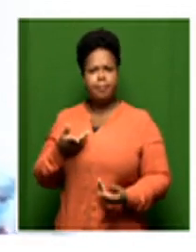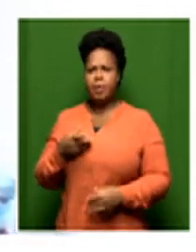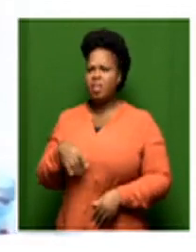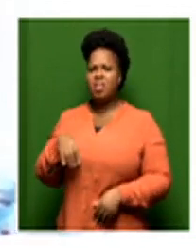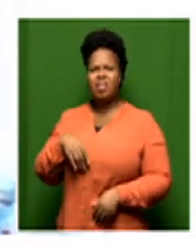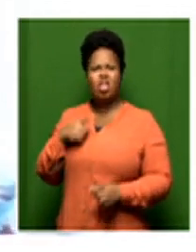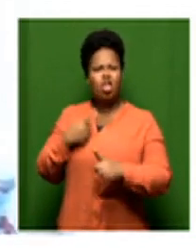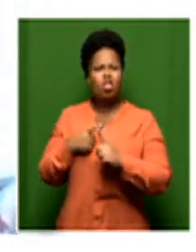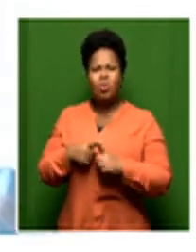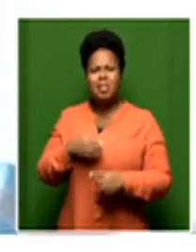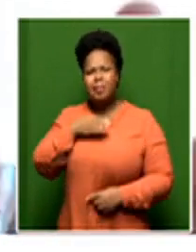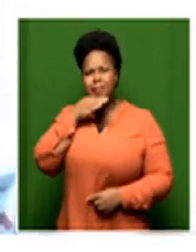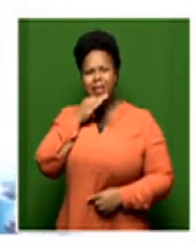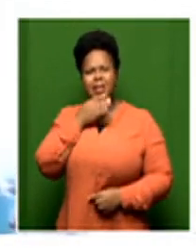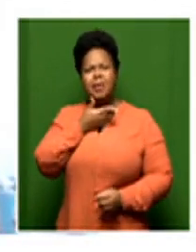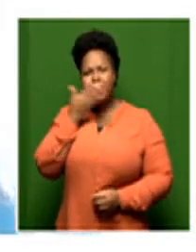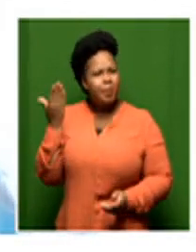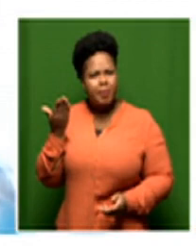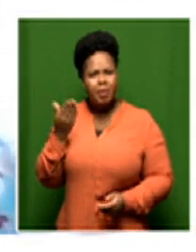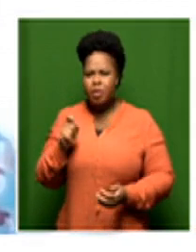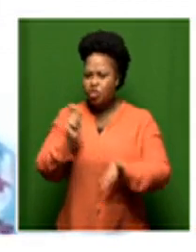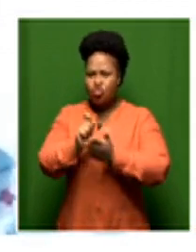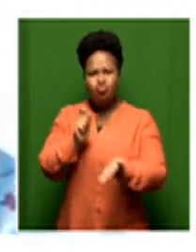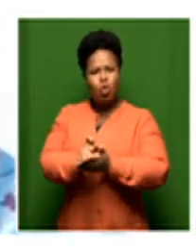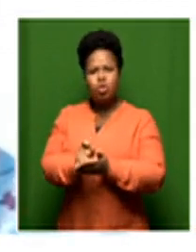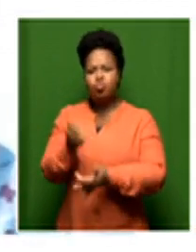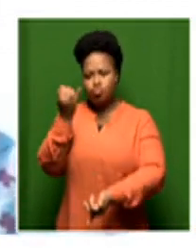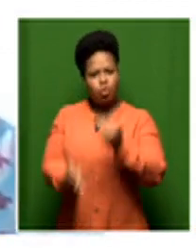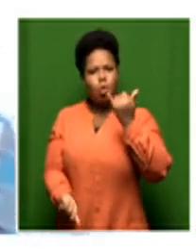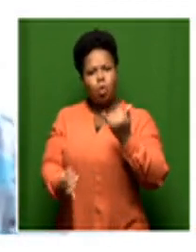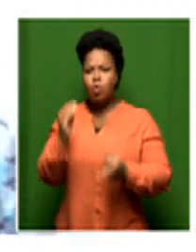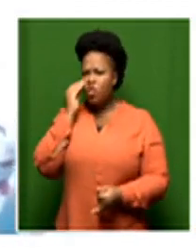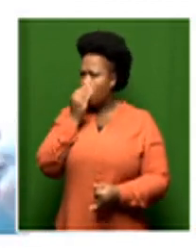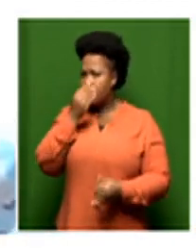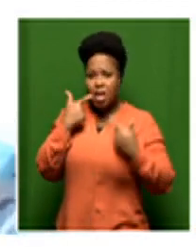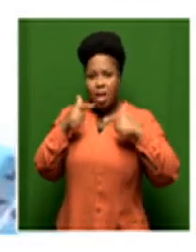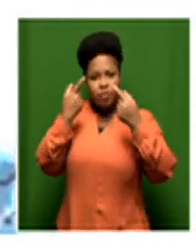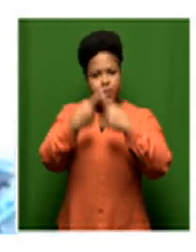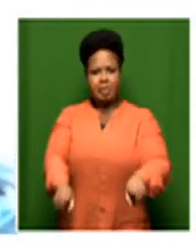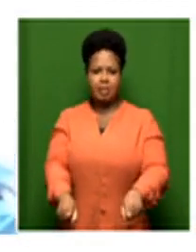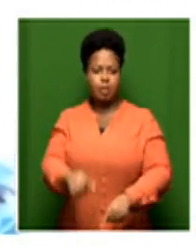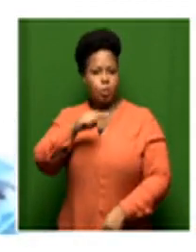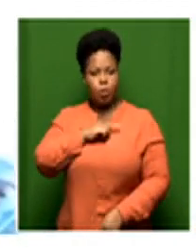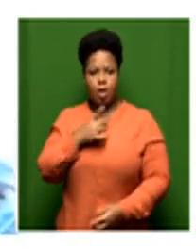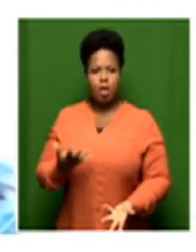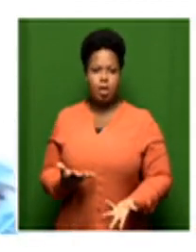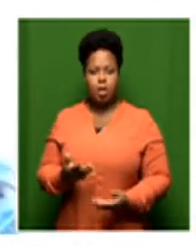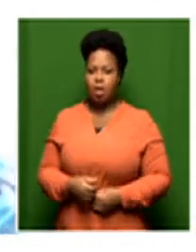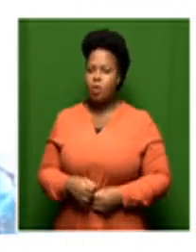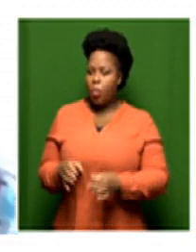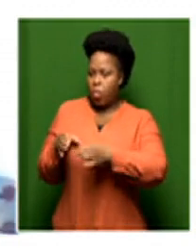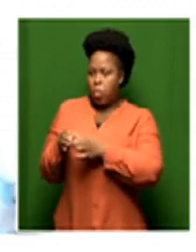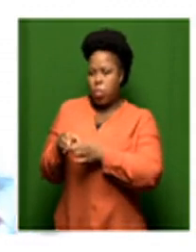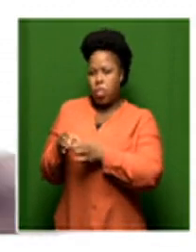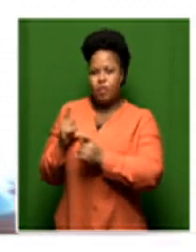meaning in Xhosa, which is not written properly in the Khoisan, which is used by one small township.